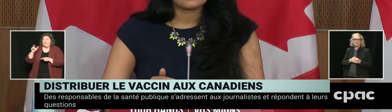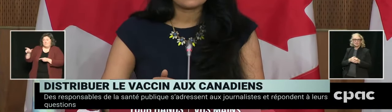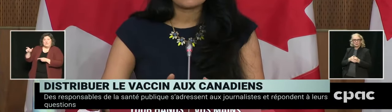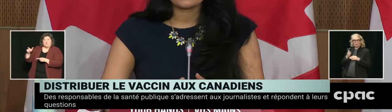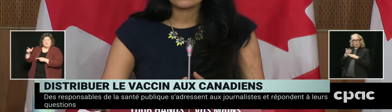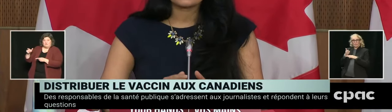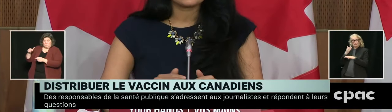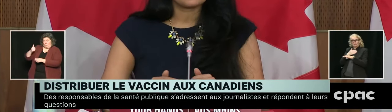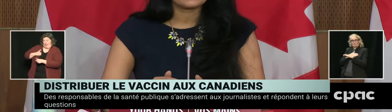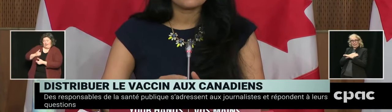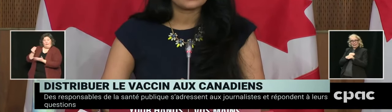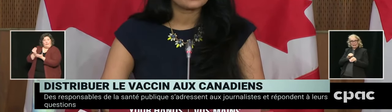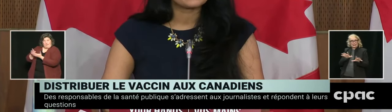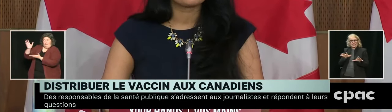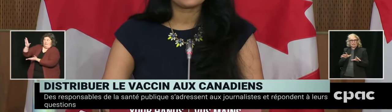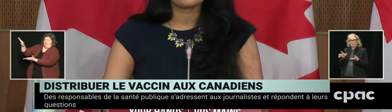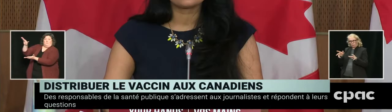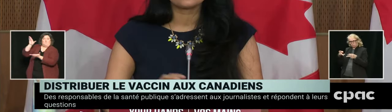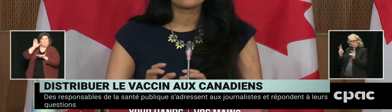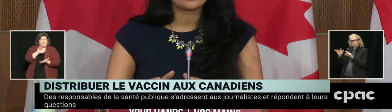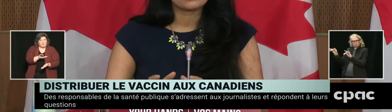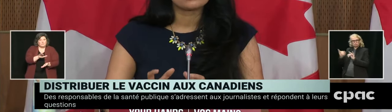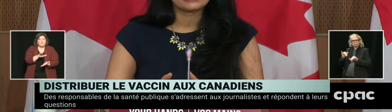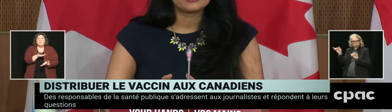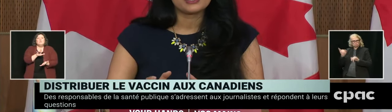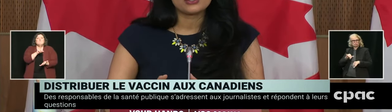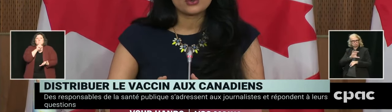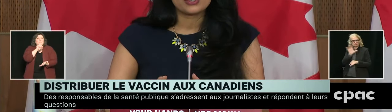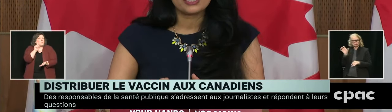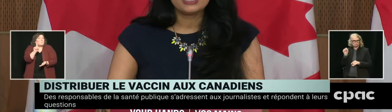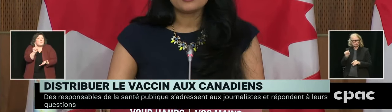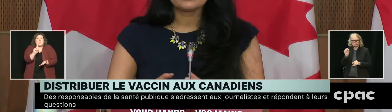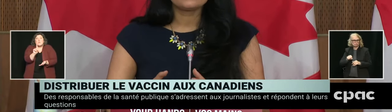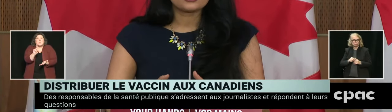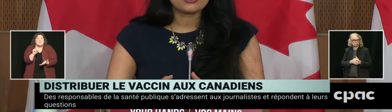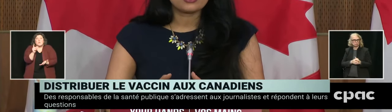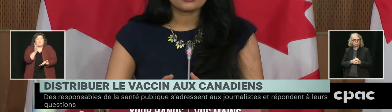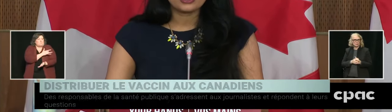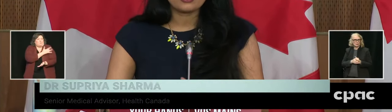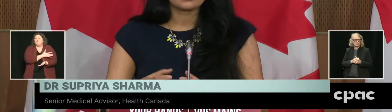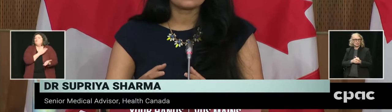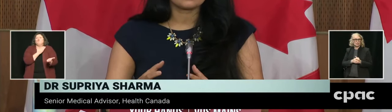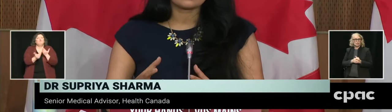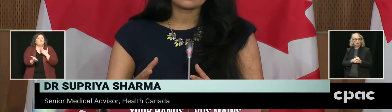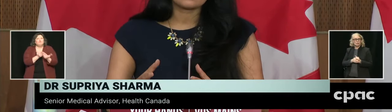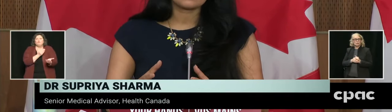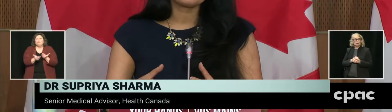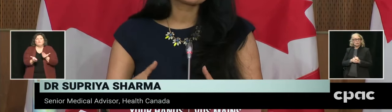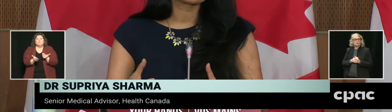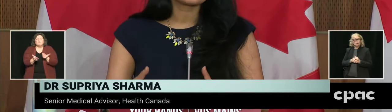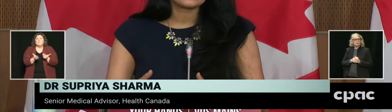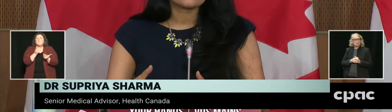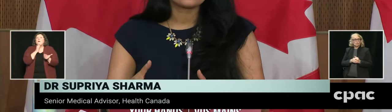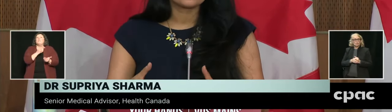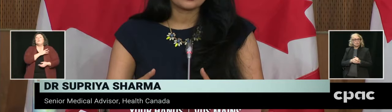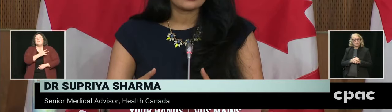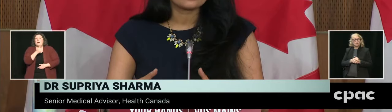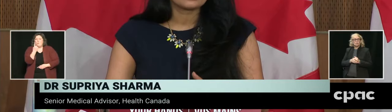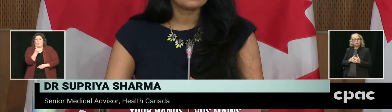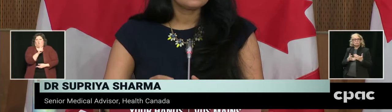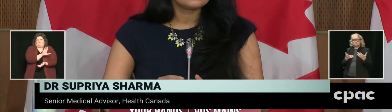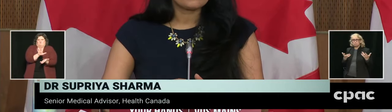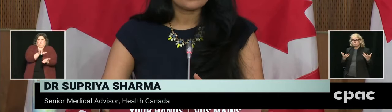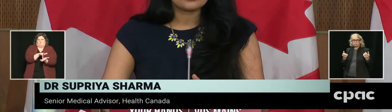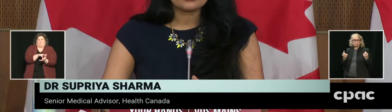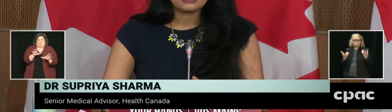into Canada. There aren't any specific specifications on where those need to be stored, but in general, they would be stored in a central